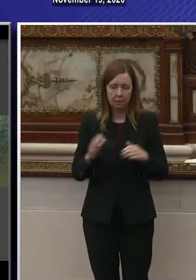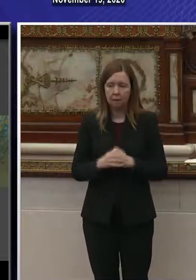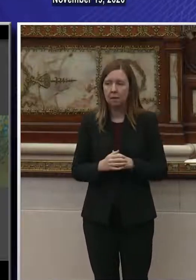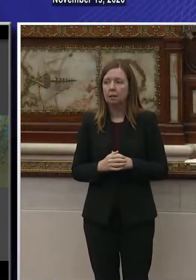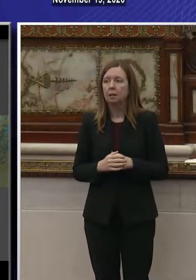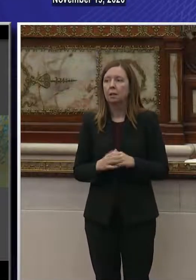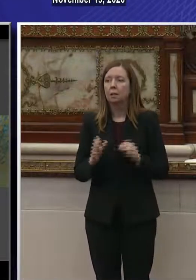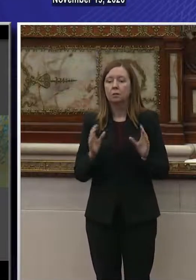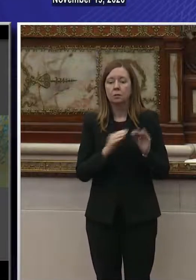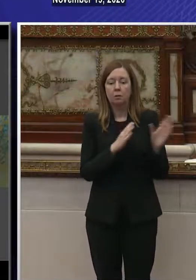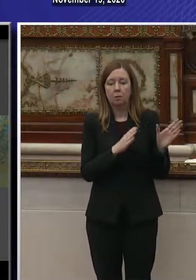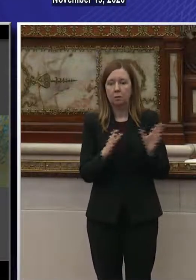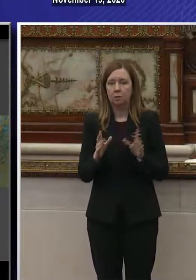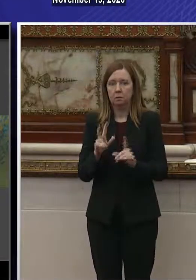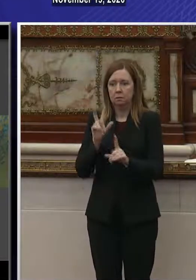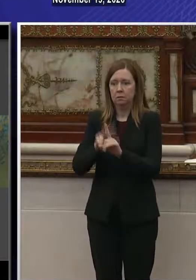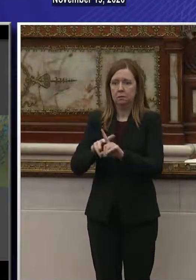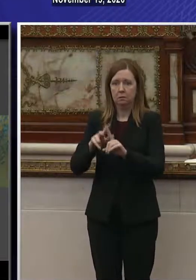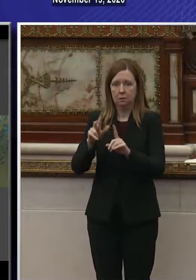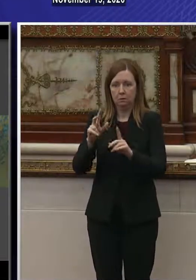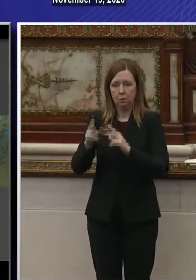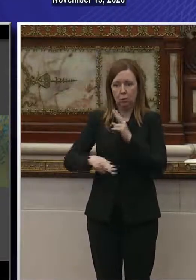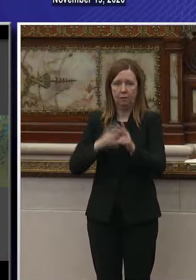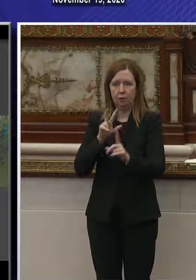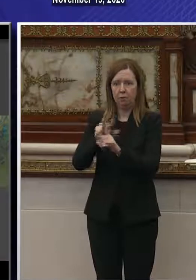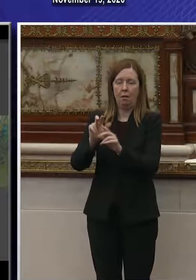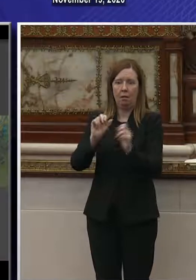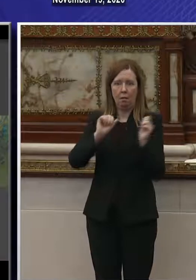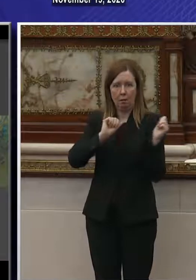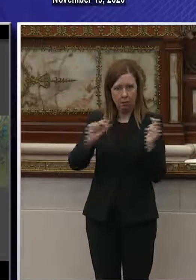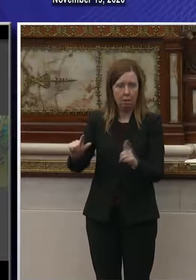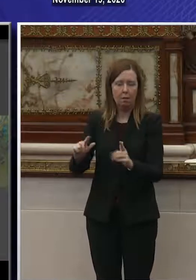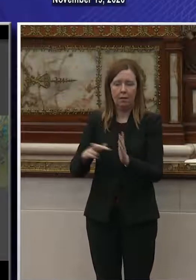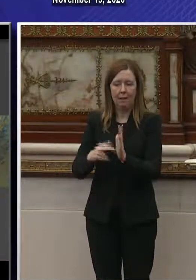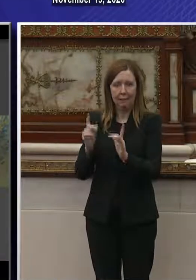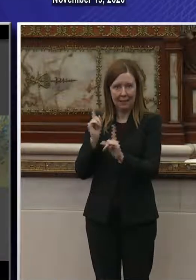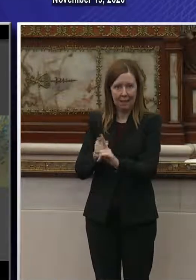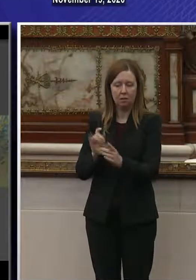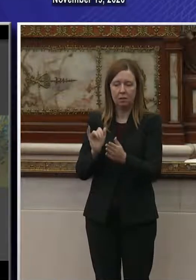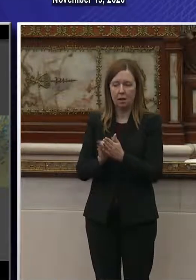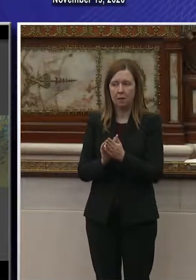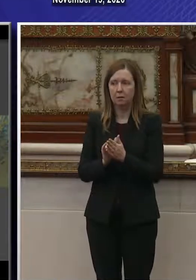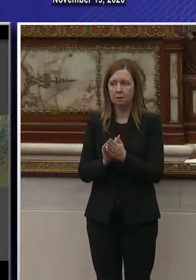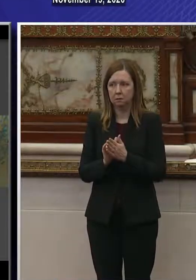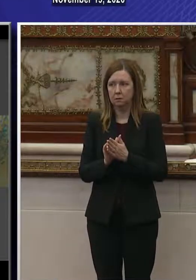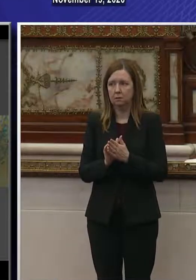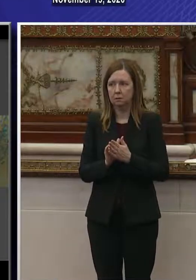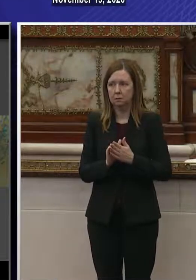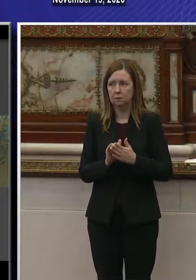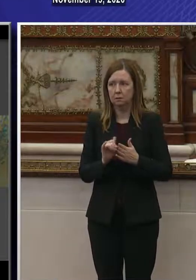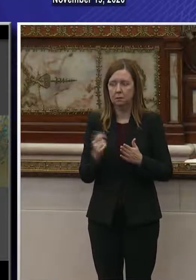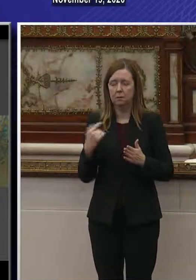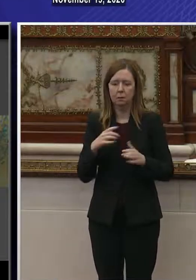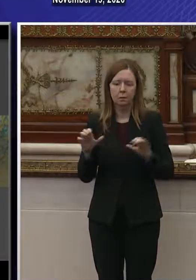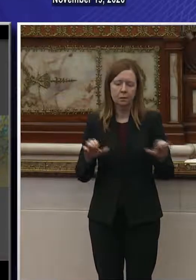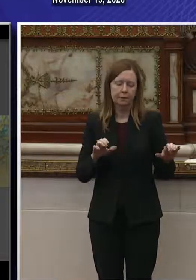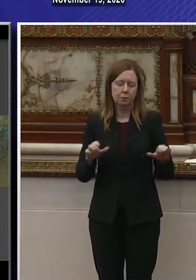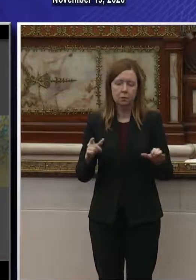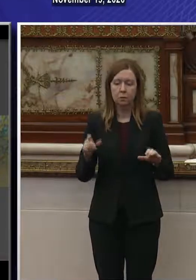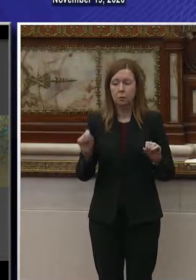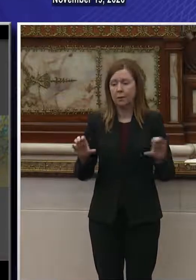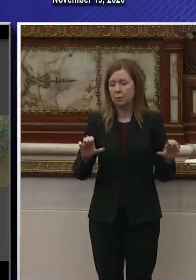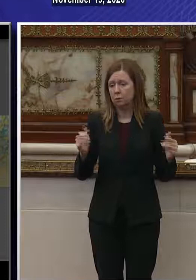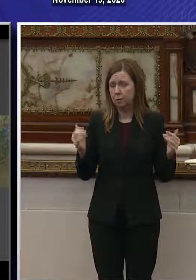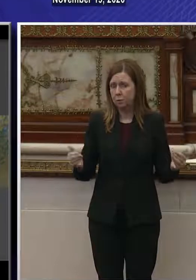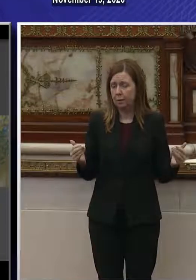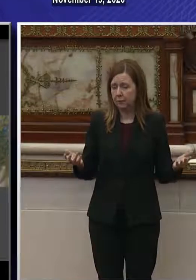it moves towards universality and like an implication that this is by, you know, we do, you know, you can do